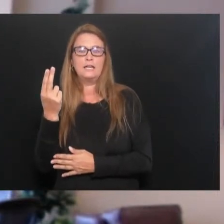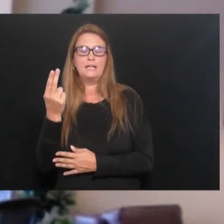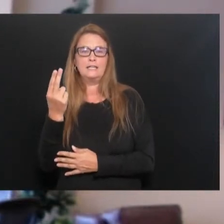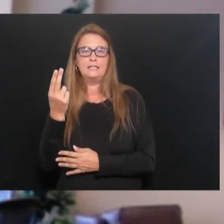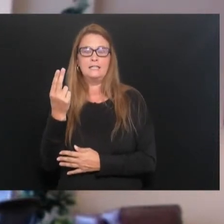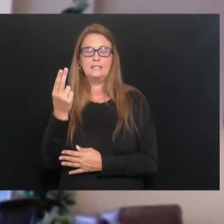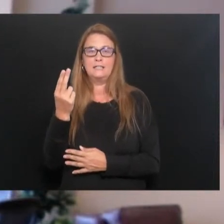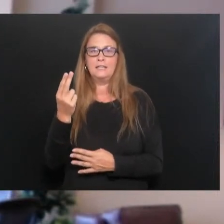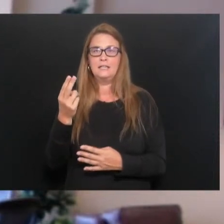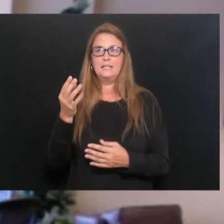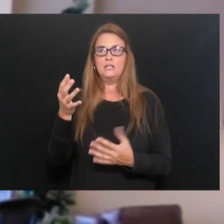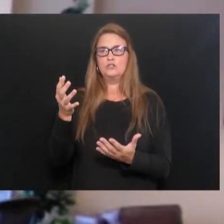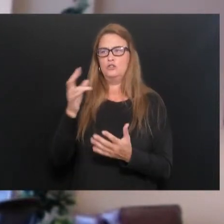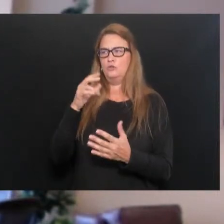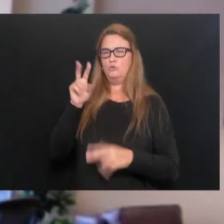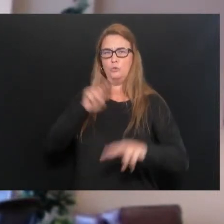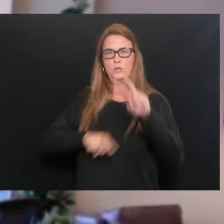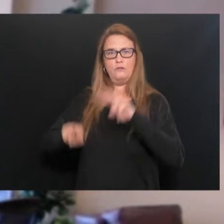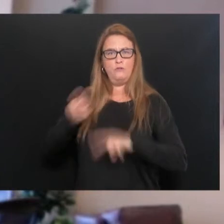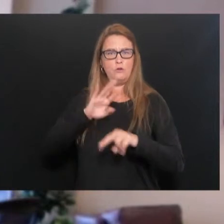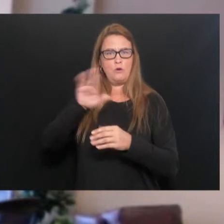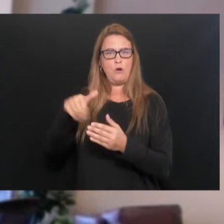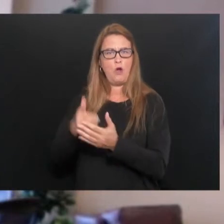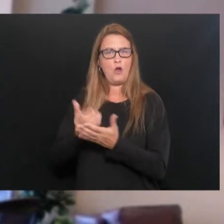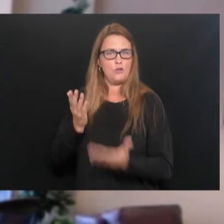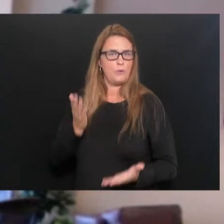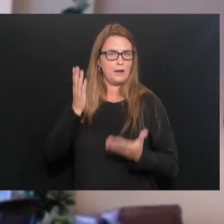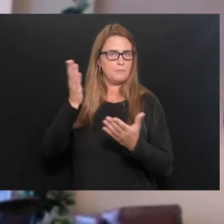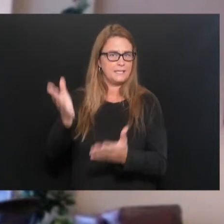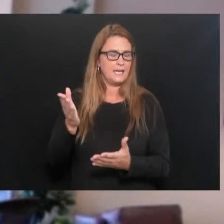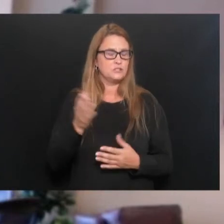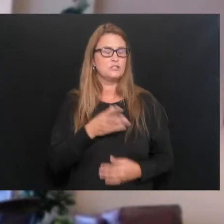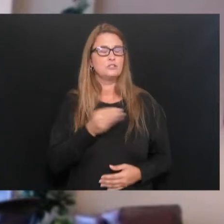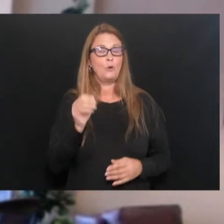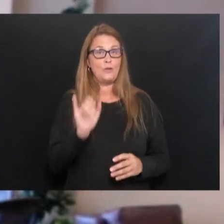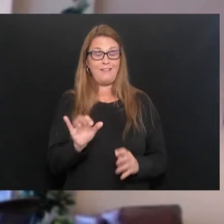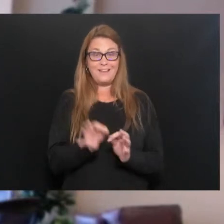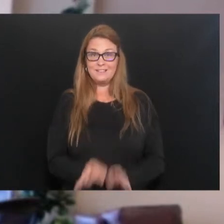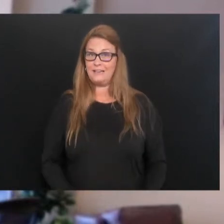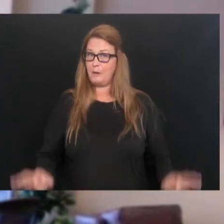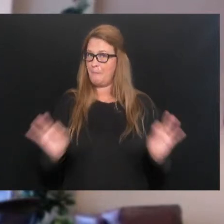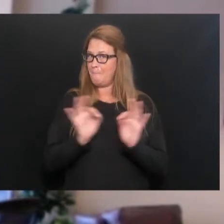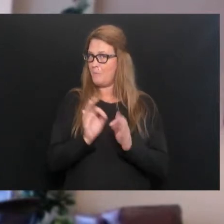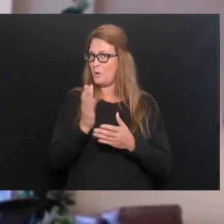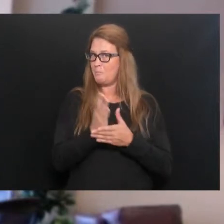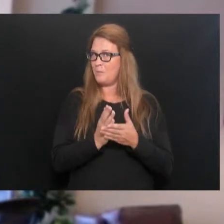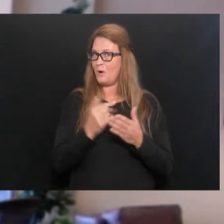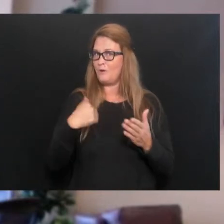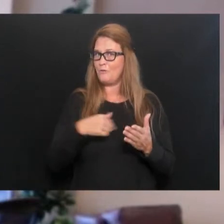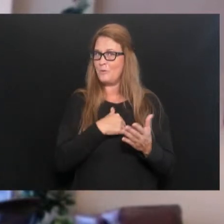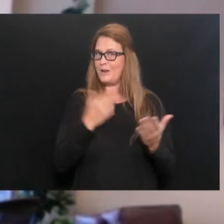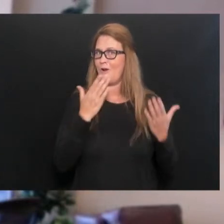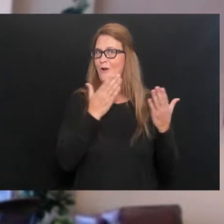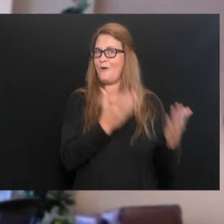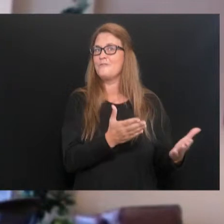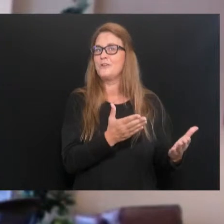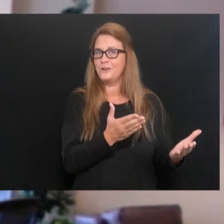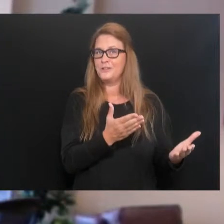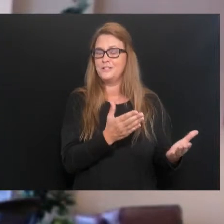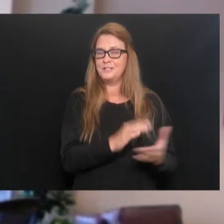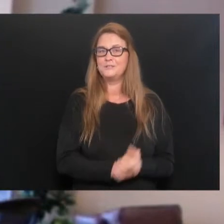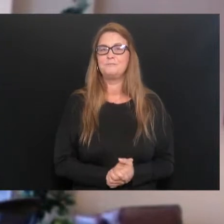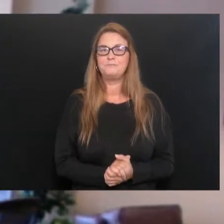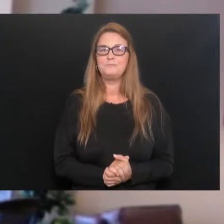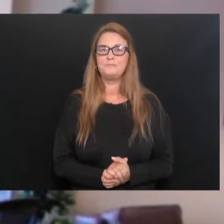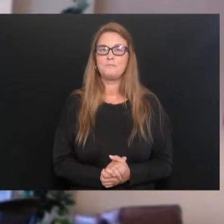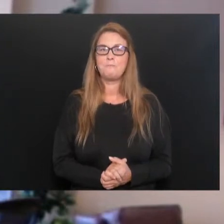final recommendations. So that's going to be an important part of what we can offer in our armamentarium.